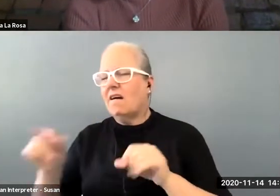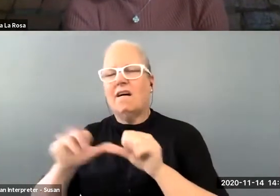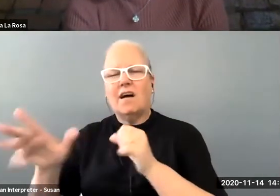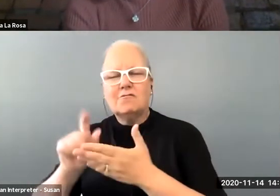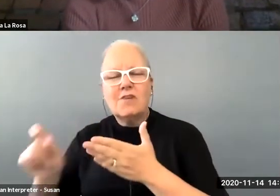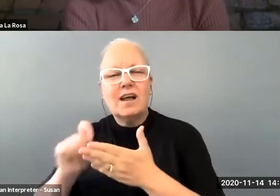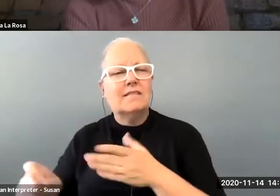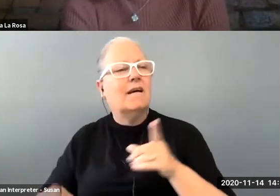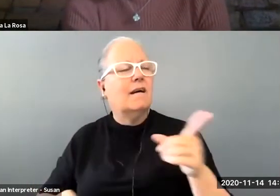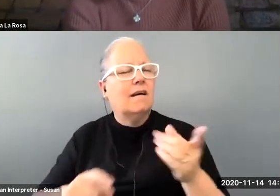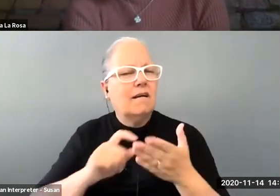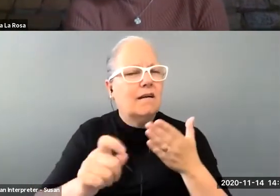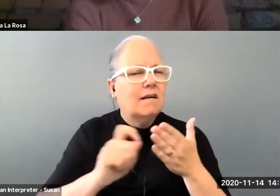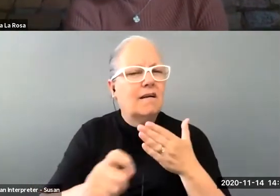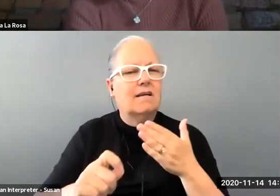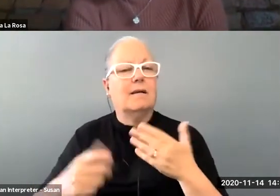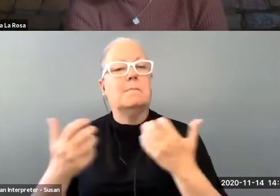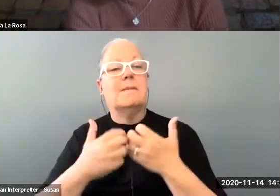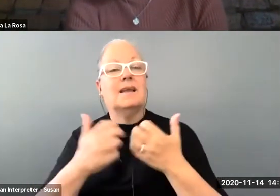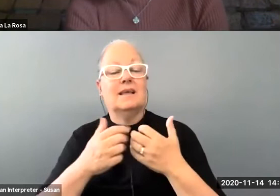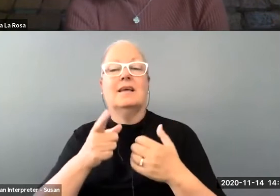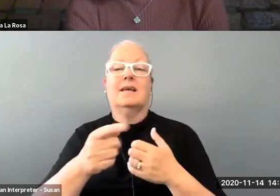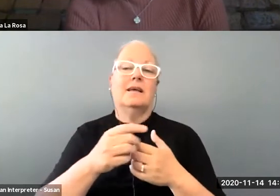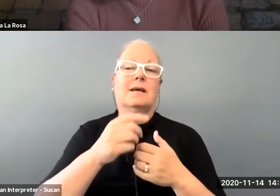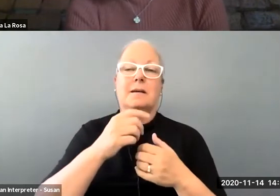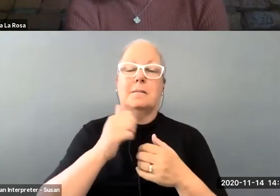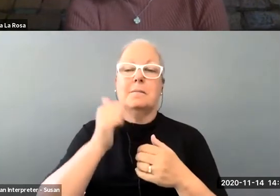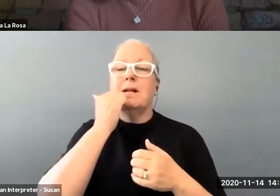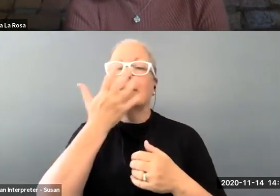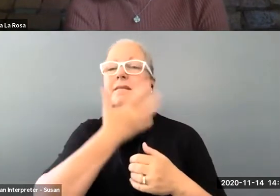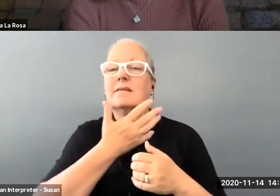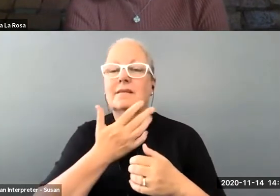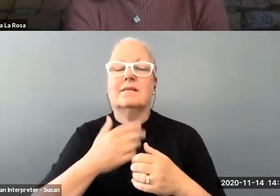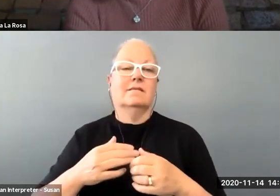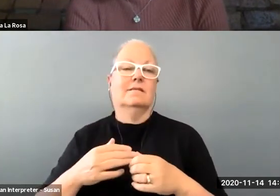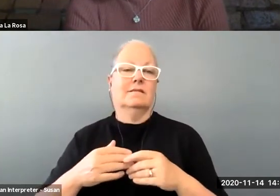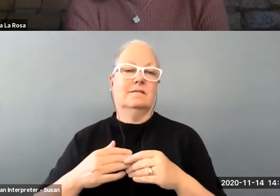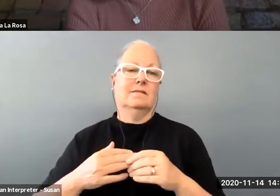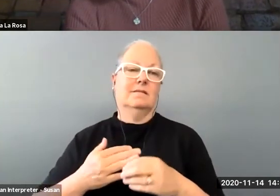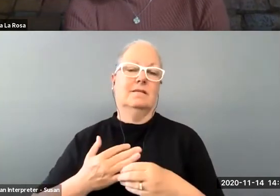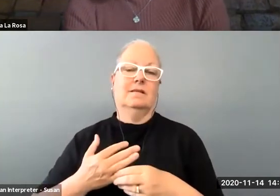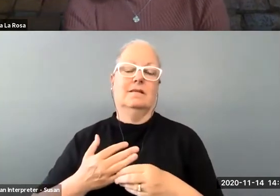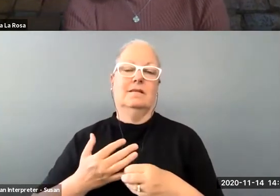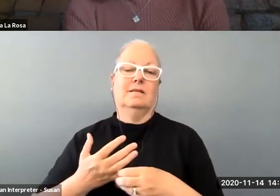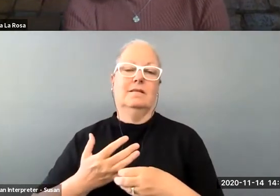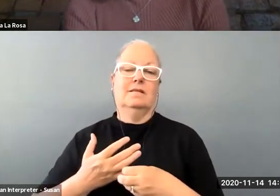obviously immerse myself in the work of a lot of Black fellas. A lot of, I guess, my